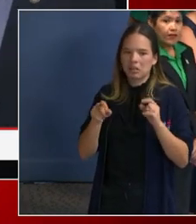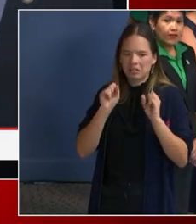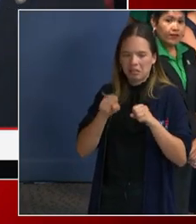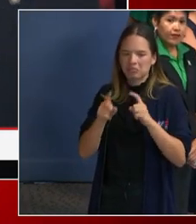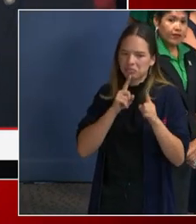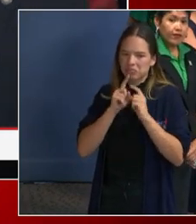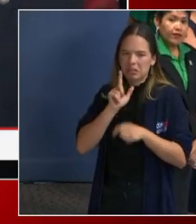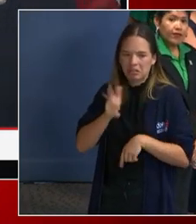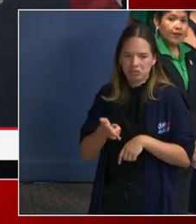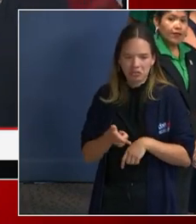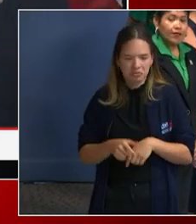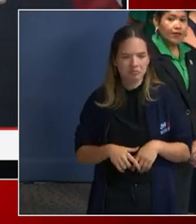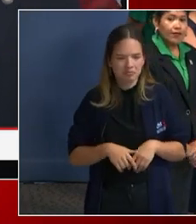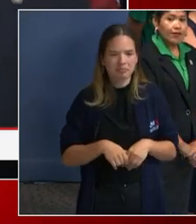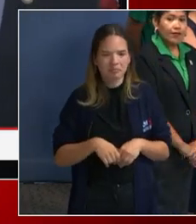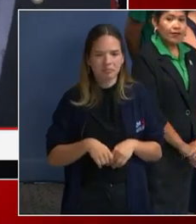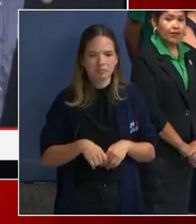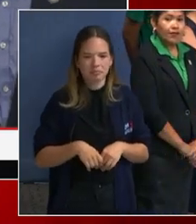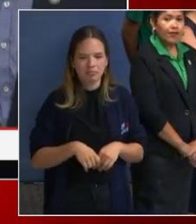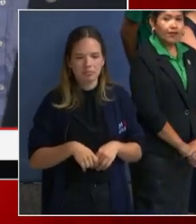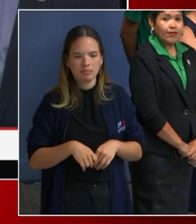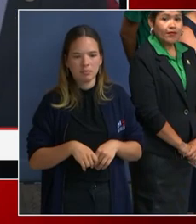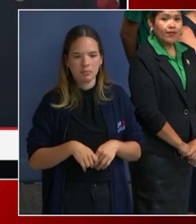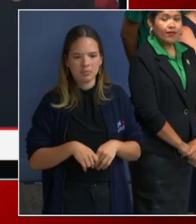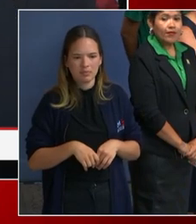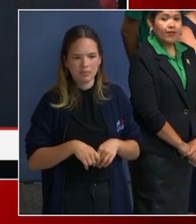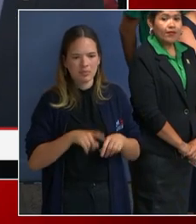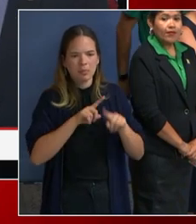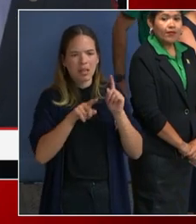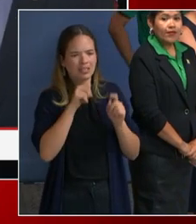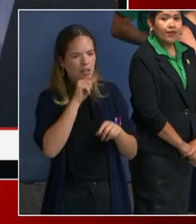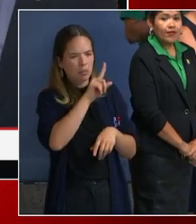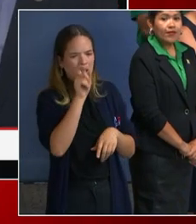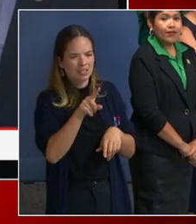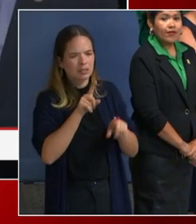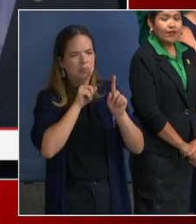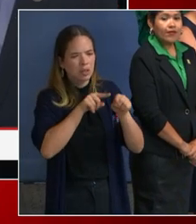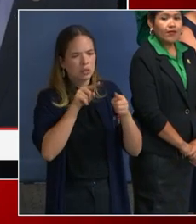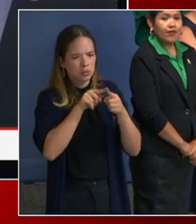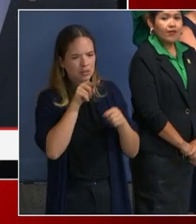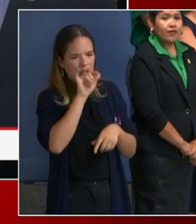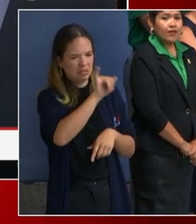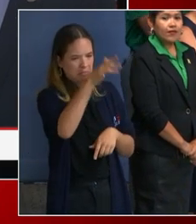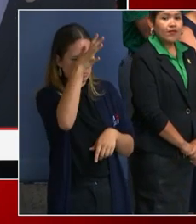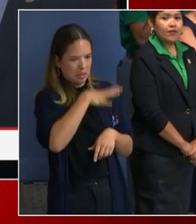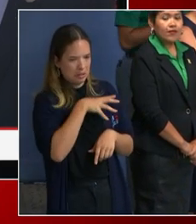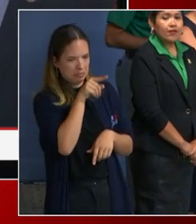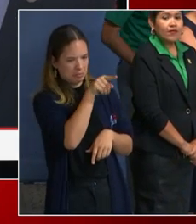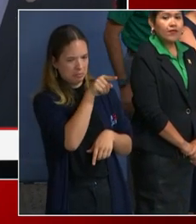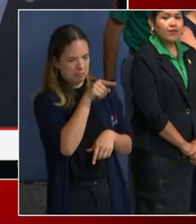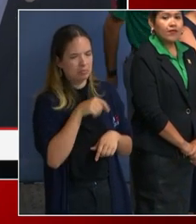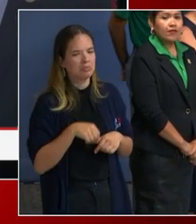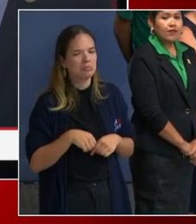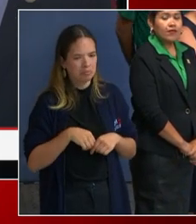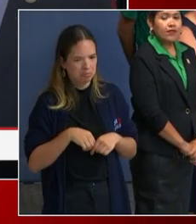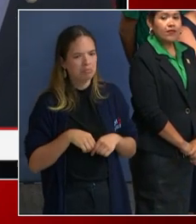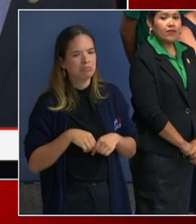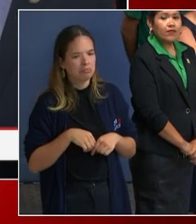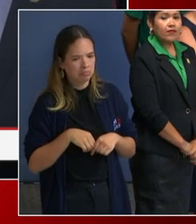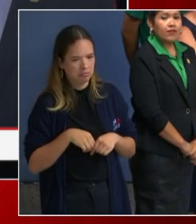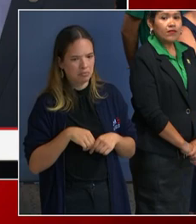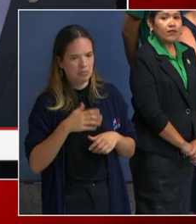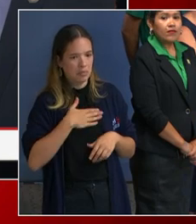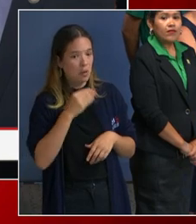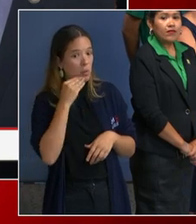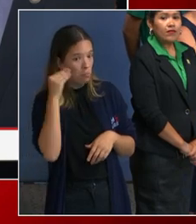question. Not a question, but just maybe a response to the gentleman. My home, I live in the Ward